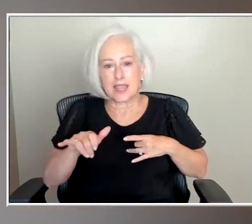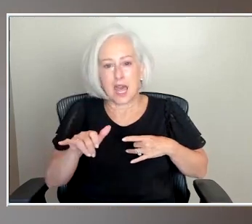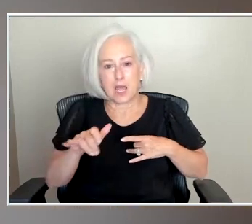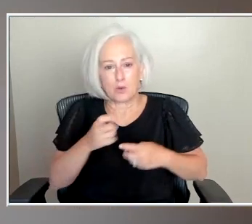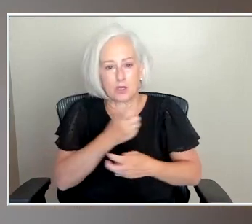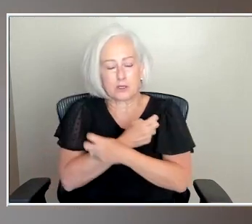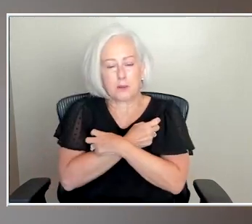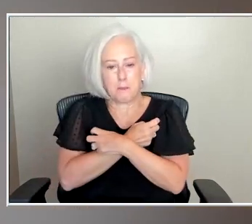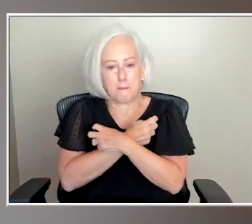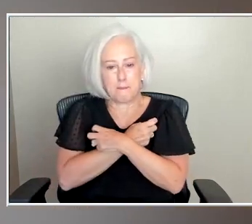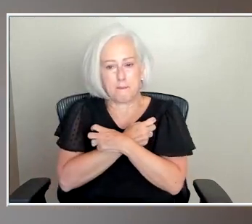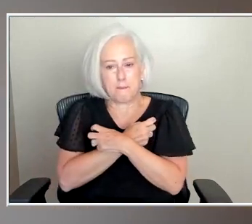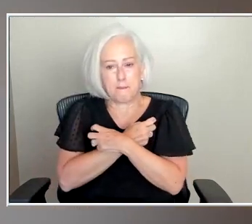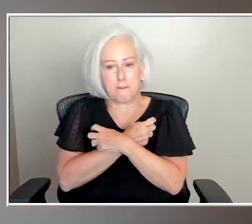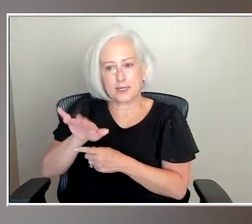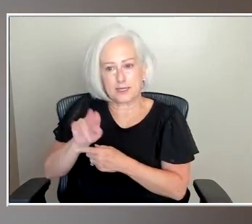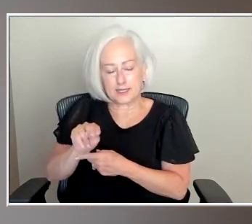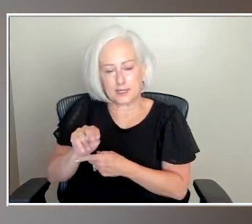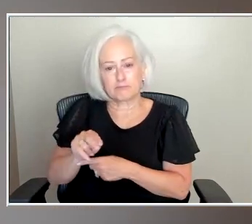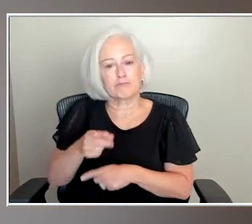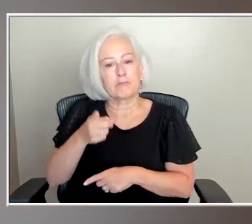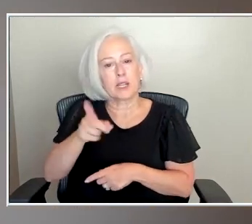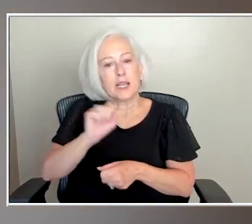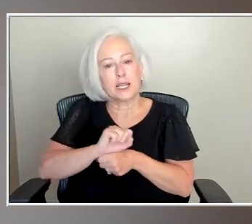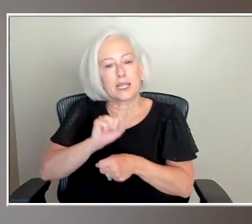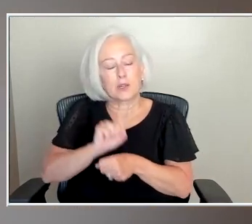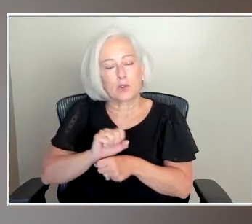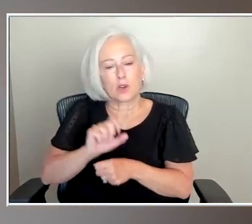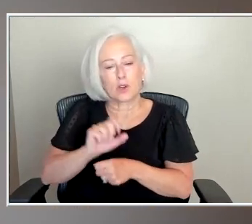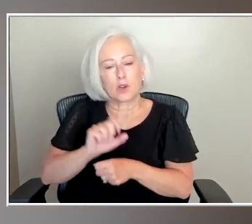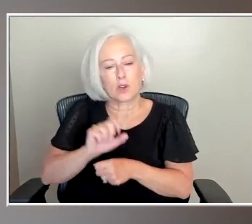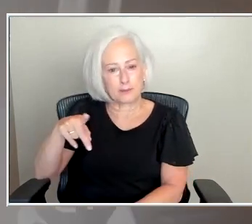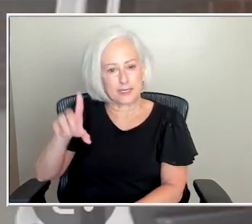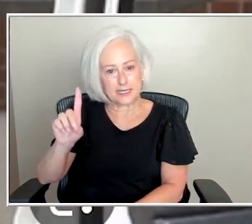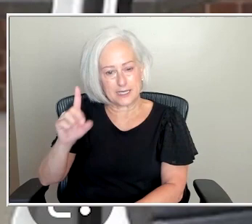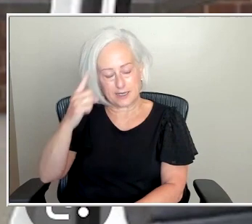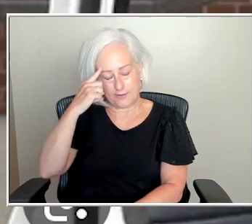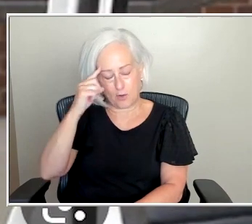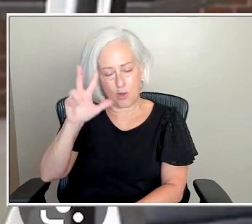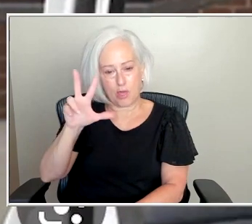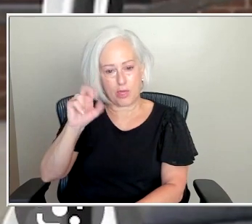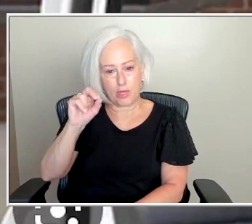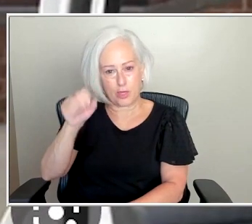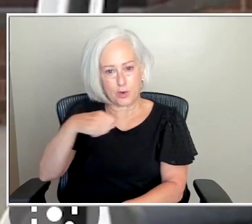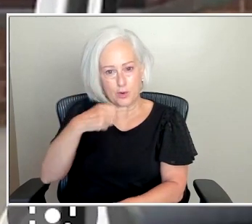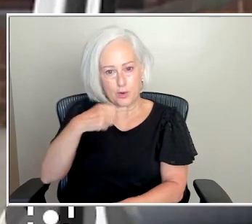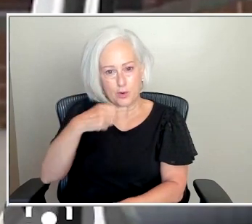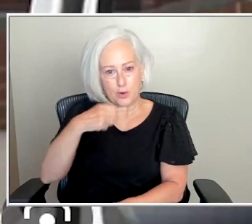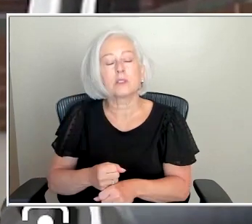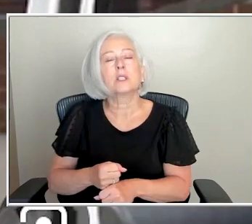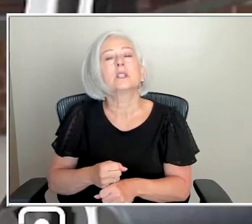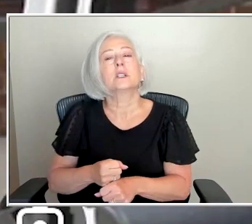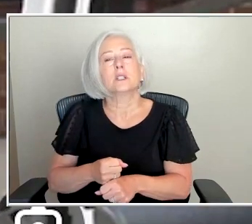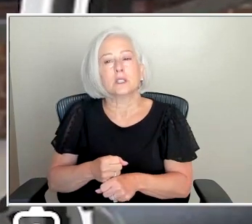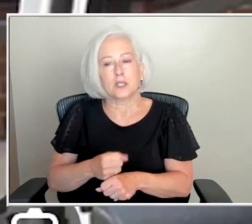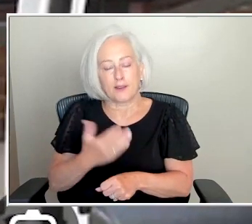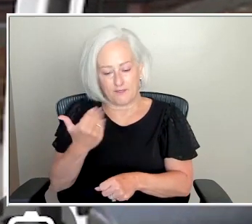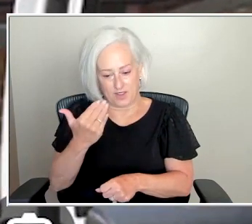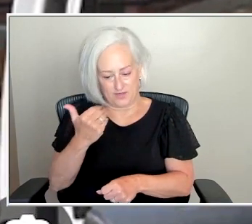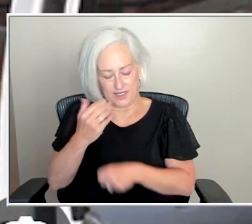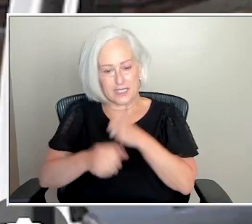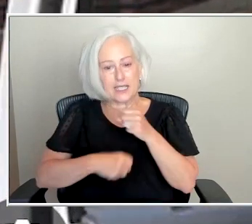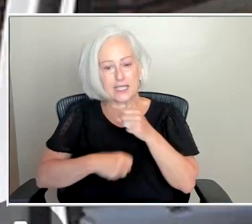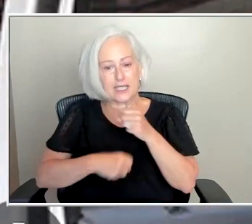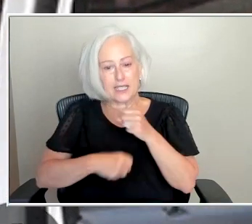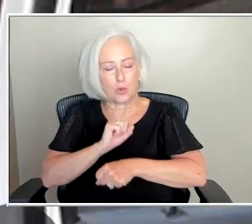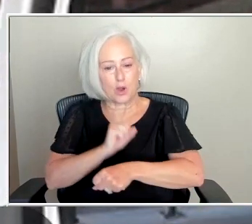Gregory worked for KCPD for 30 years, 15 of which he worked for the Drug Enforcement Agency, where he went on hundreds of search